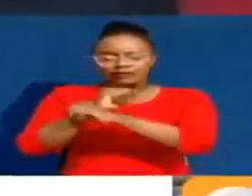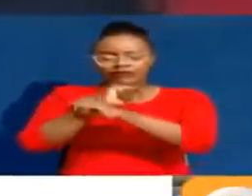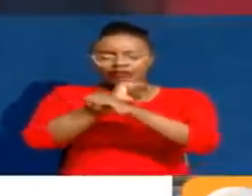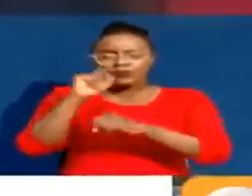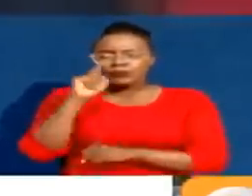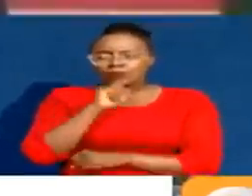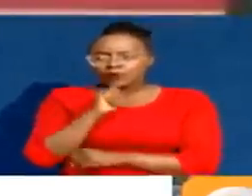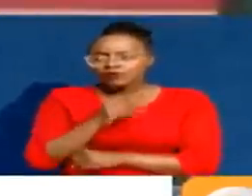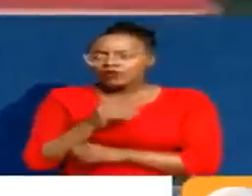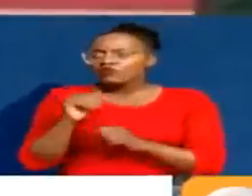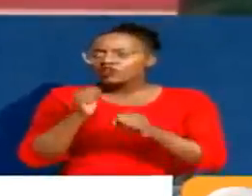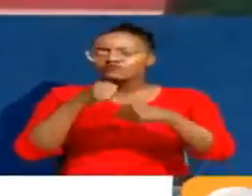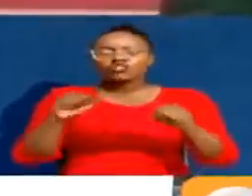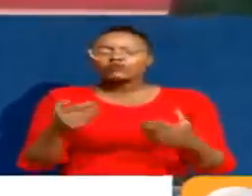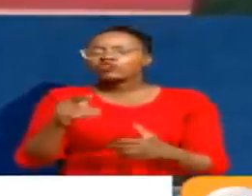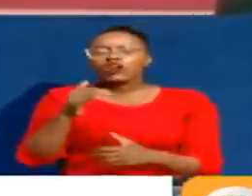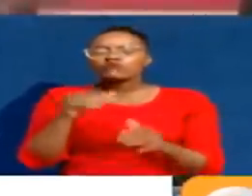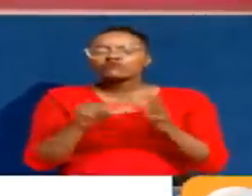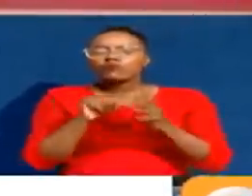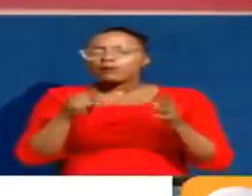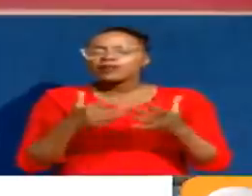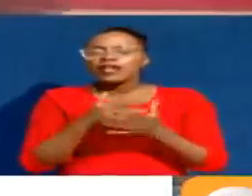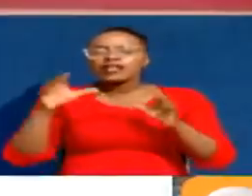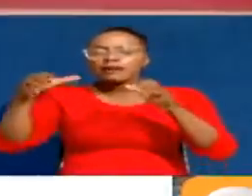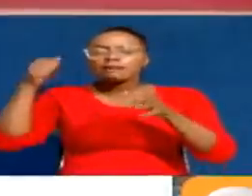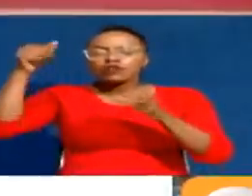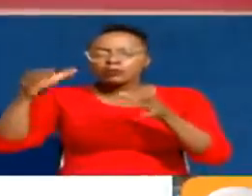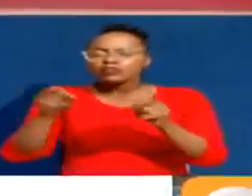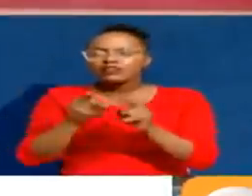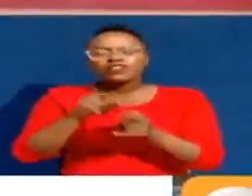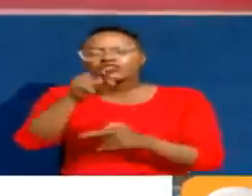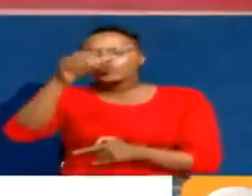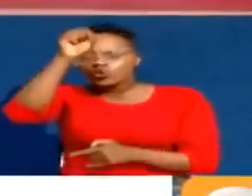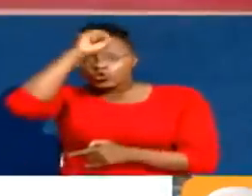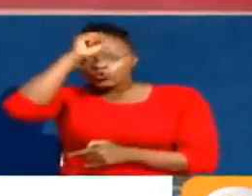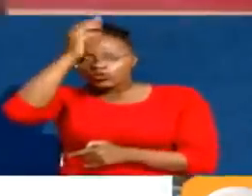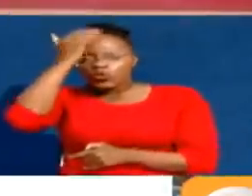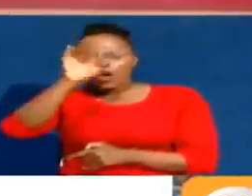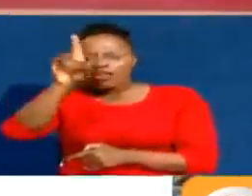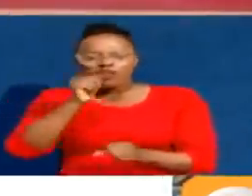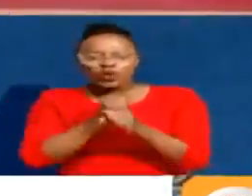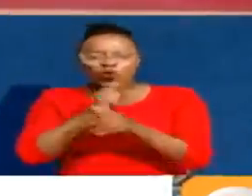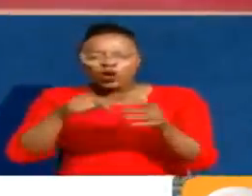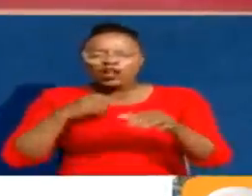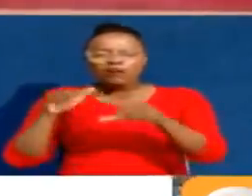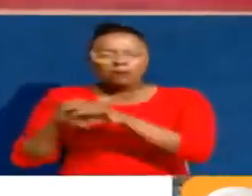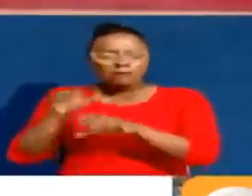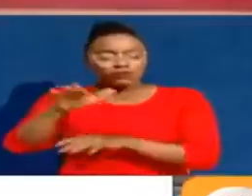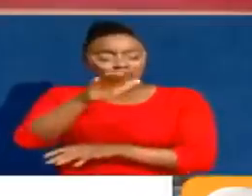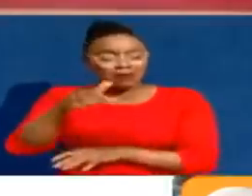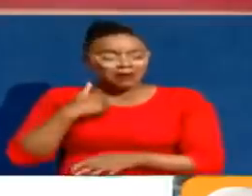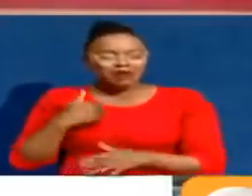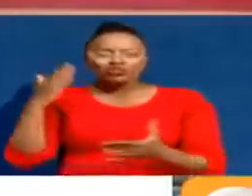nail. Cannot, honest, what's wrong with you? Nobody, this is not, don't be silly, man. What are you doing? We are members of parliament.